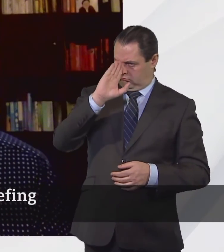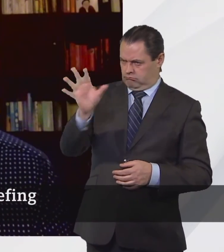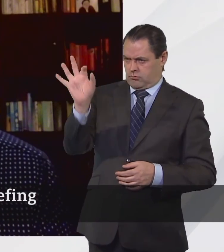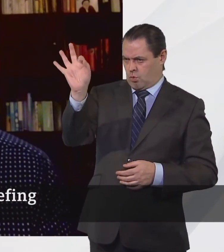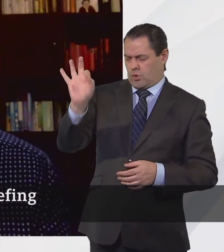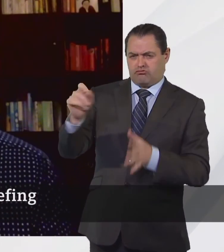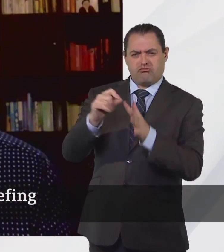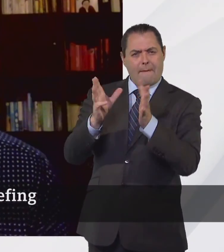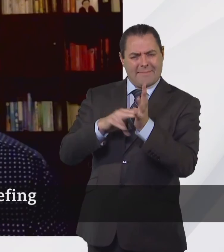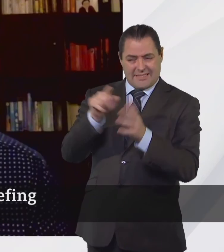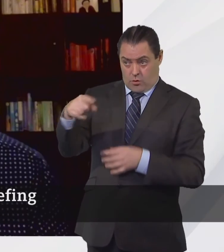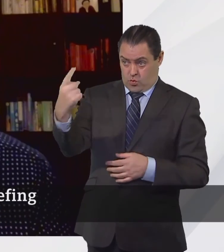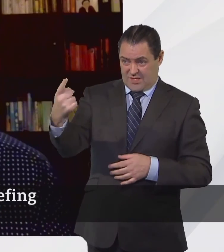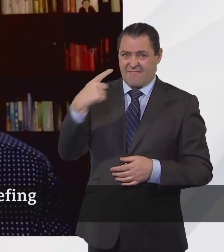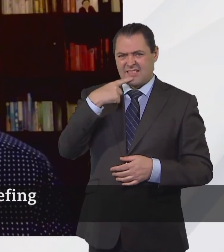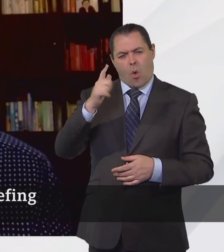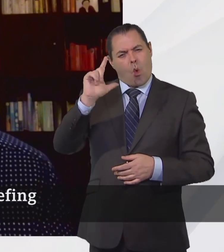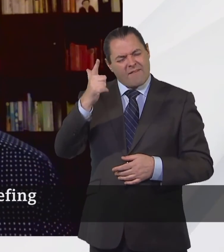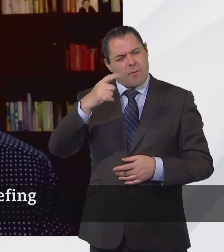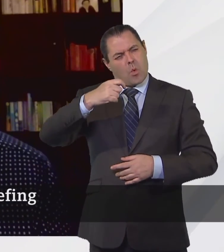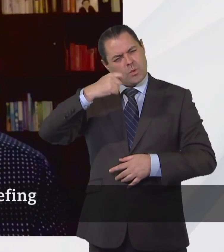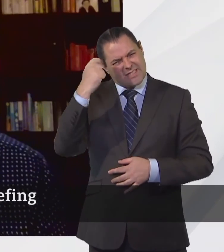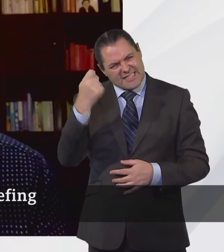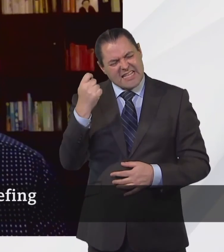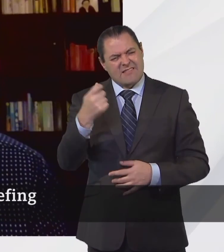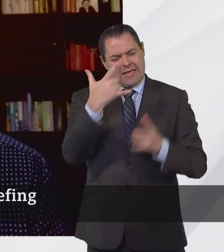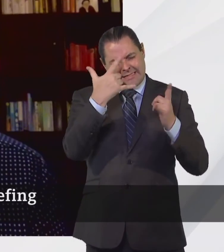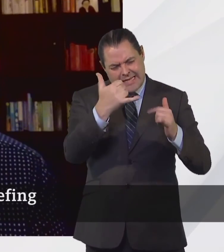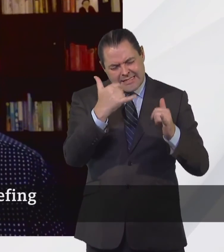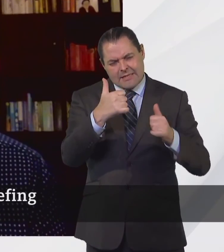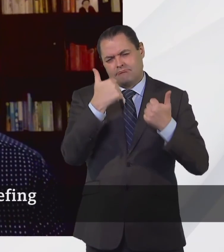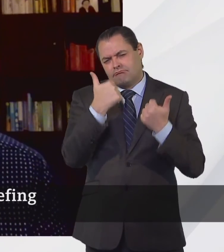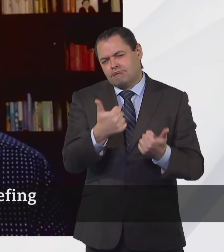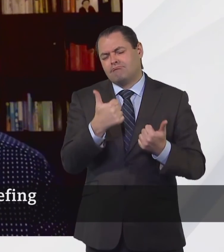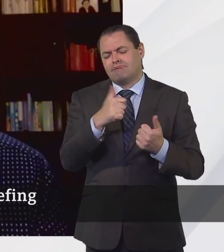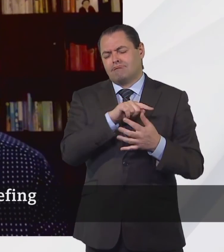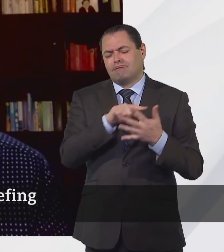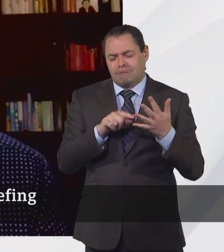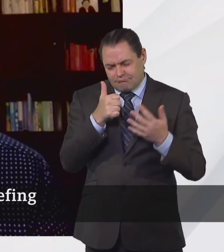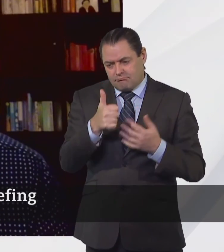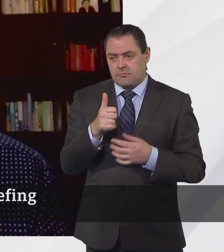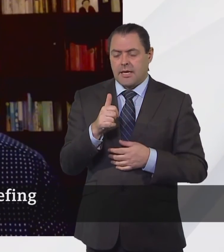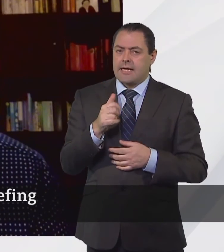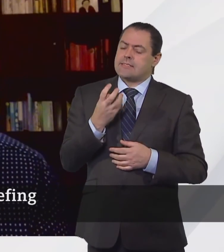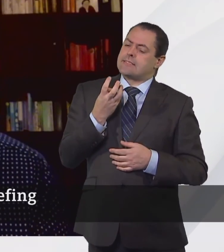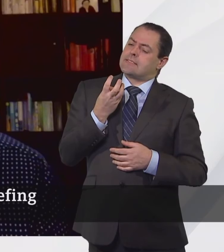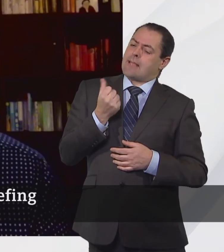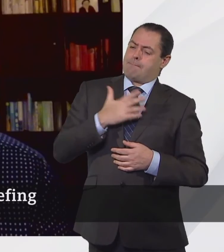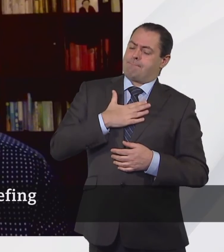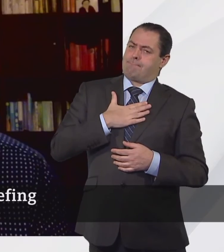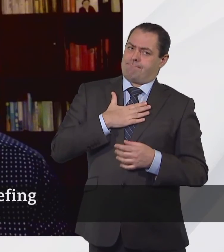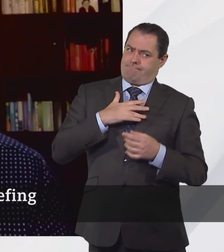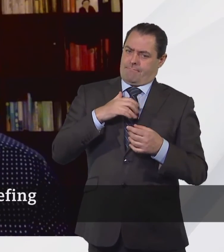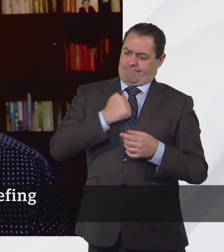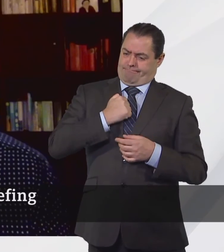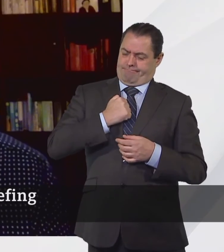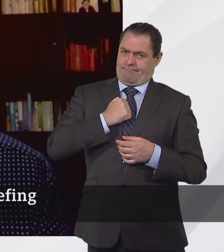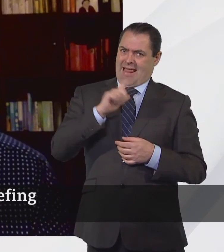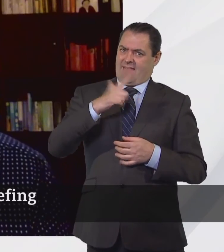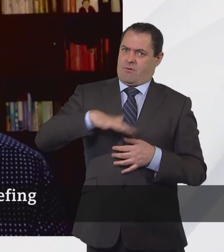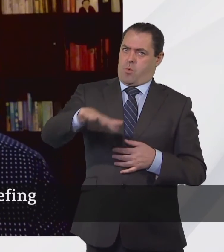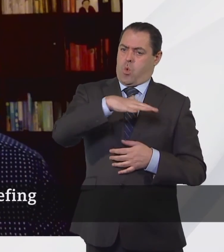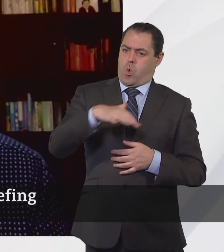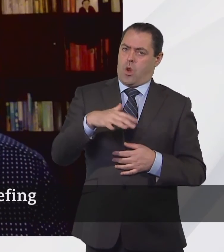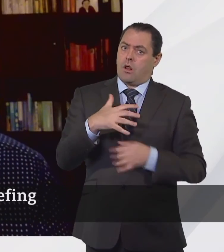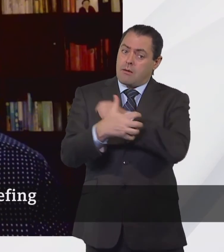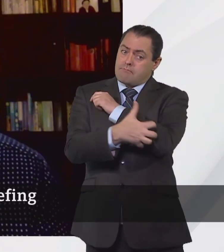the success story that is Liverpool and the mass testing pilot, but there has been some concerns raised in some parts of the city. We've seen in the poorest parts